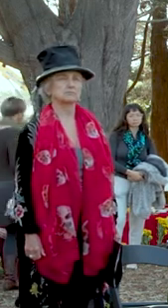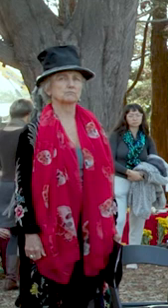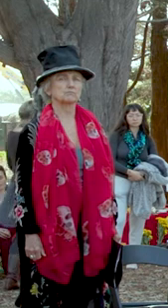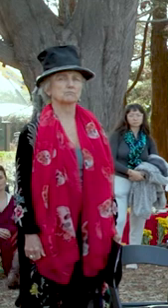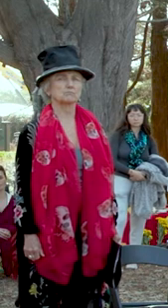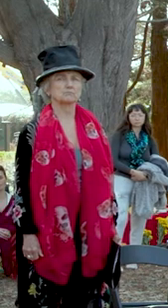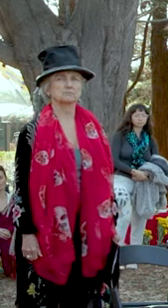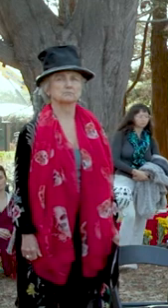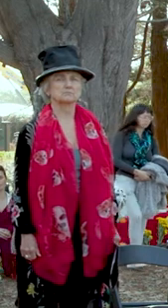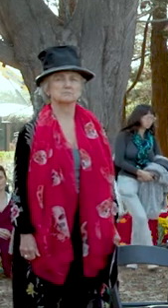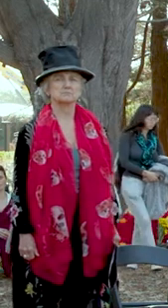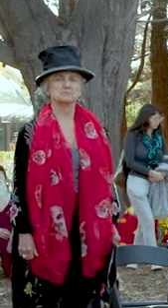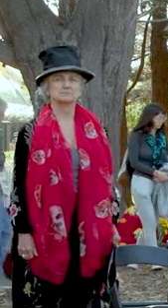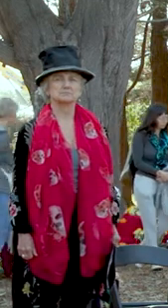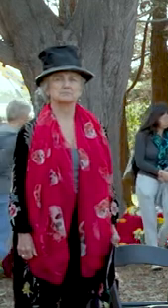Costanza Chaffee,